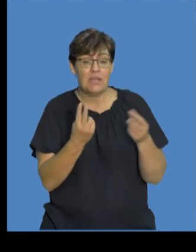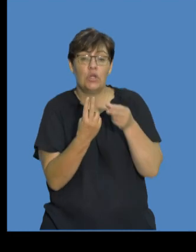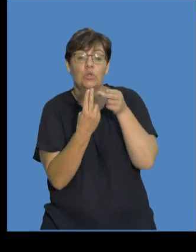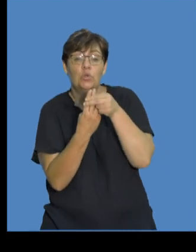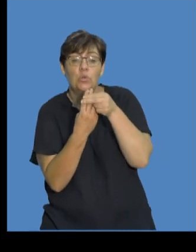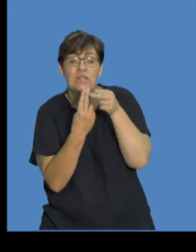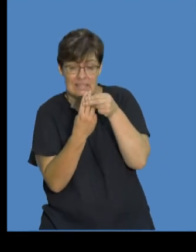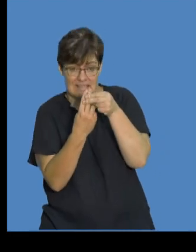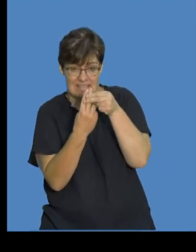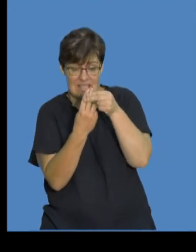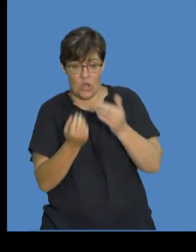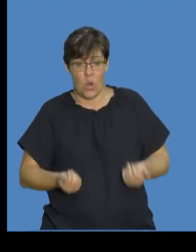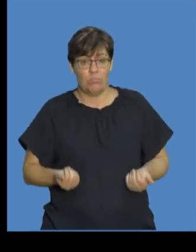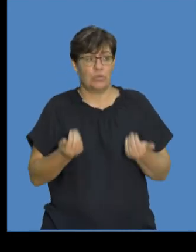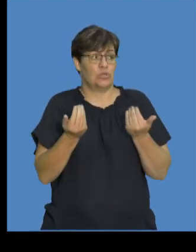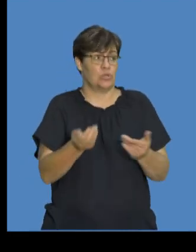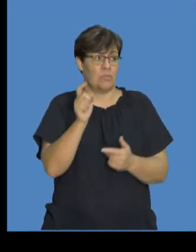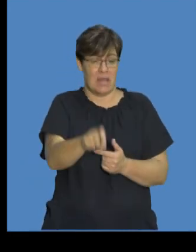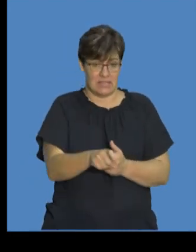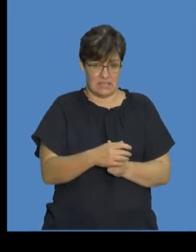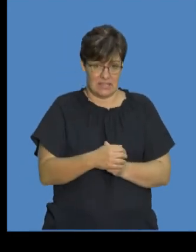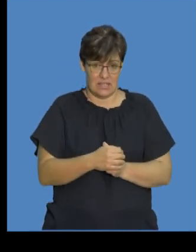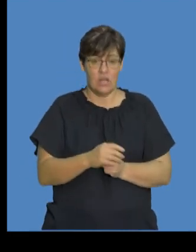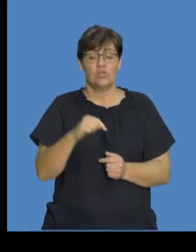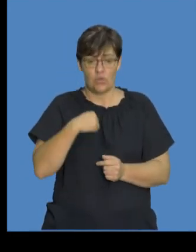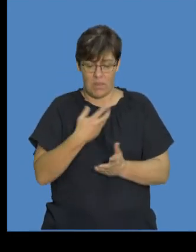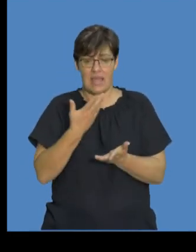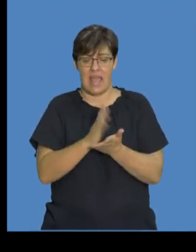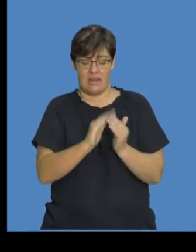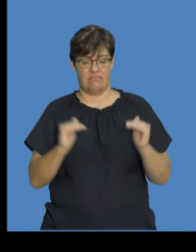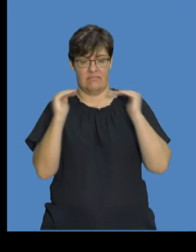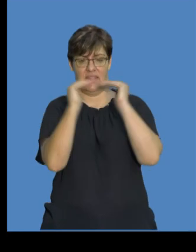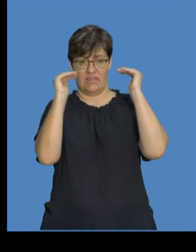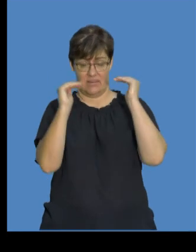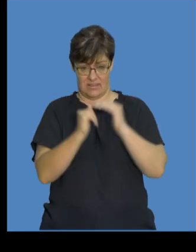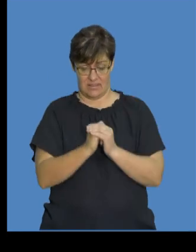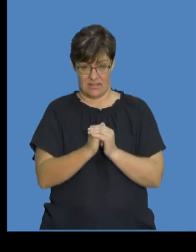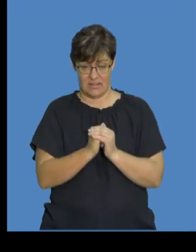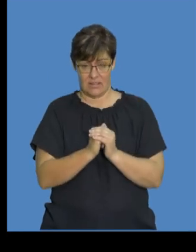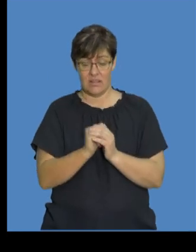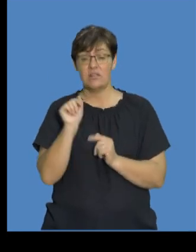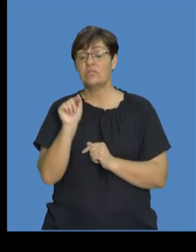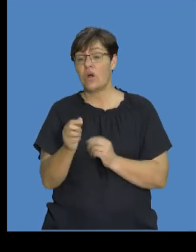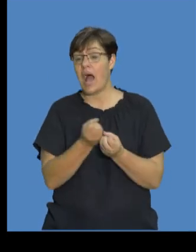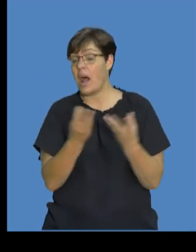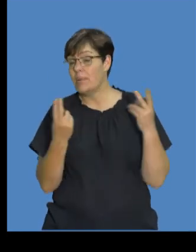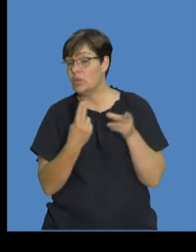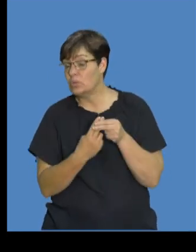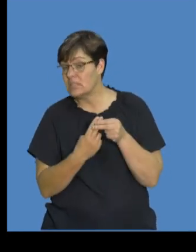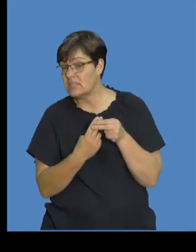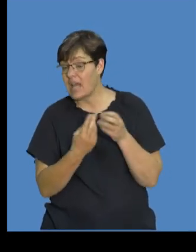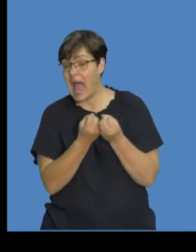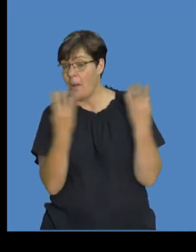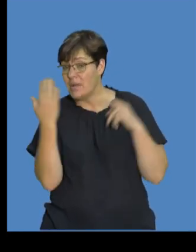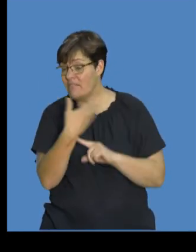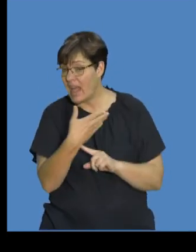the number of units that you have to produce in order to break even. And in this